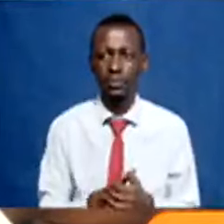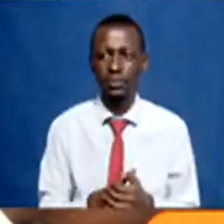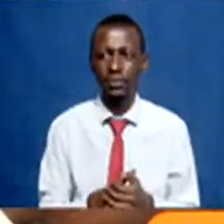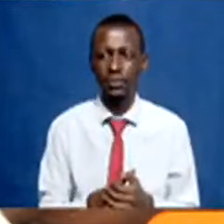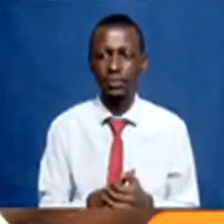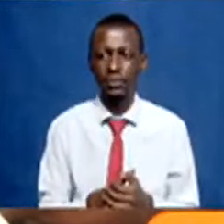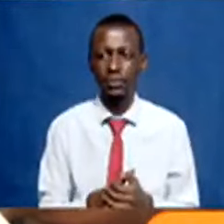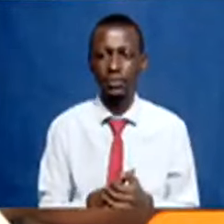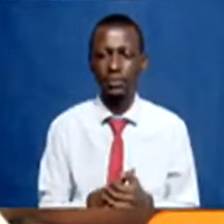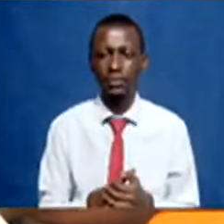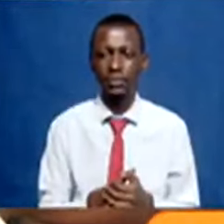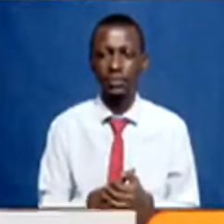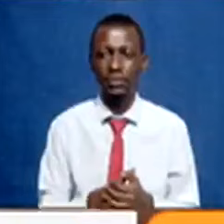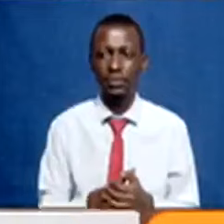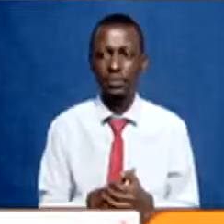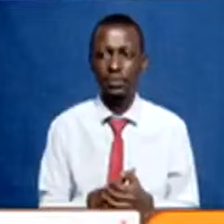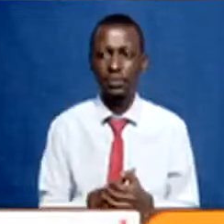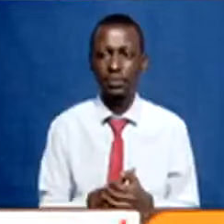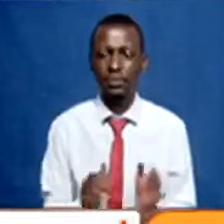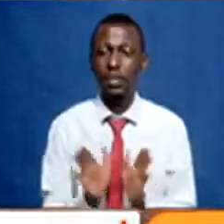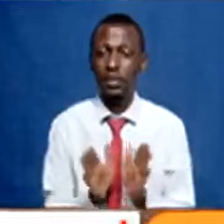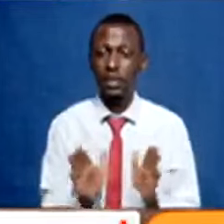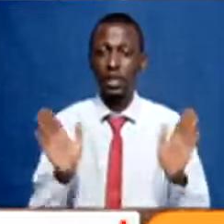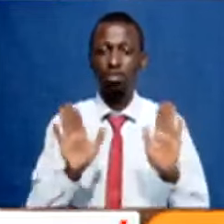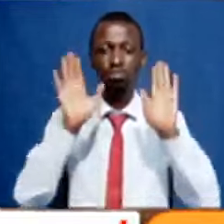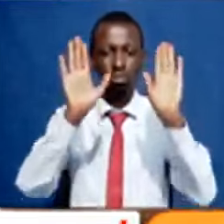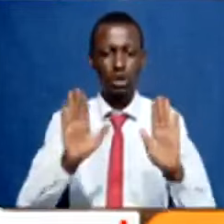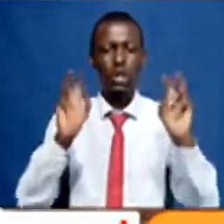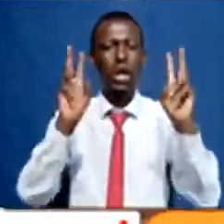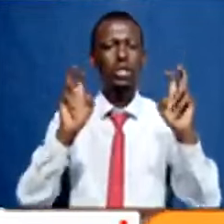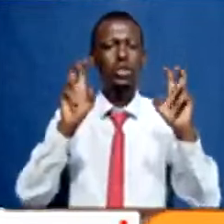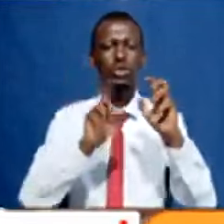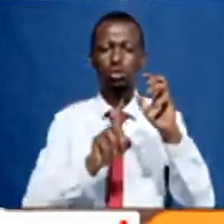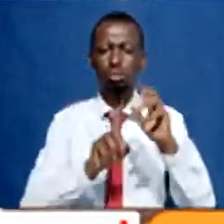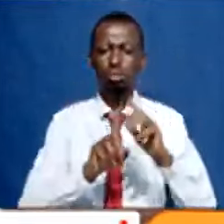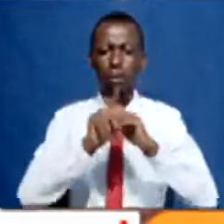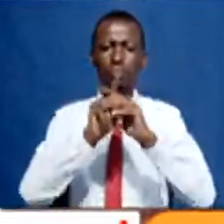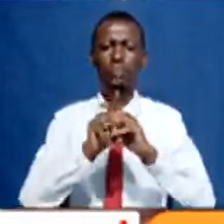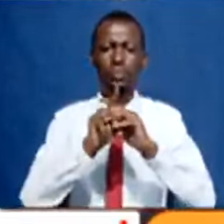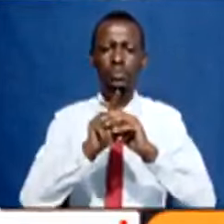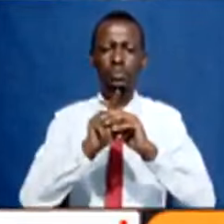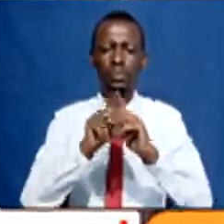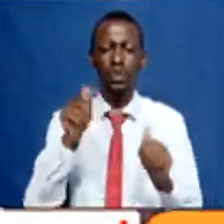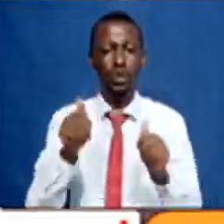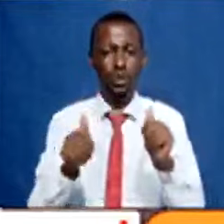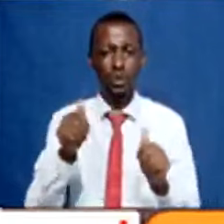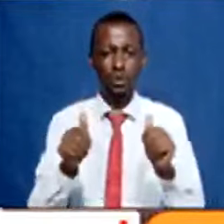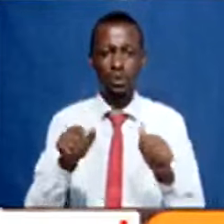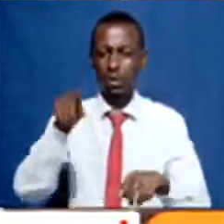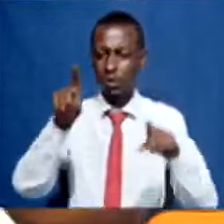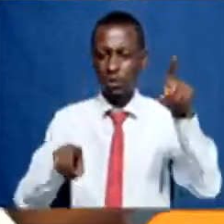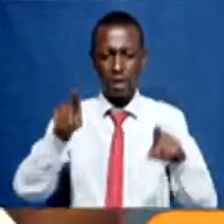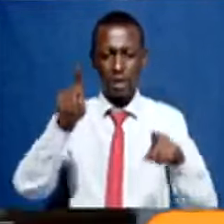Auditor General raised fundamental issues related to variations. This building